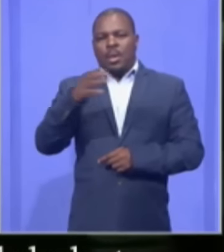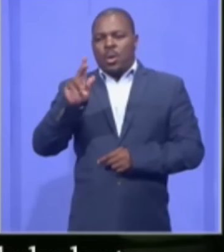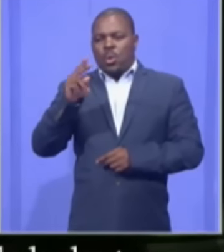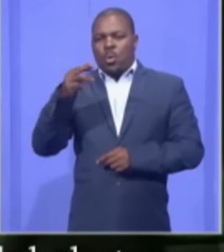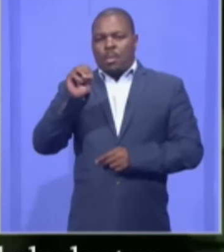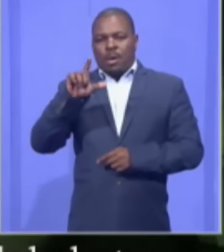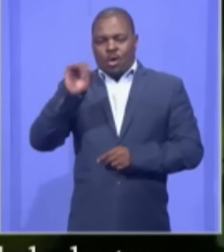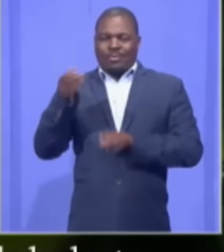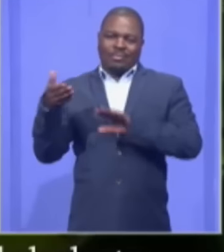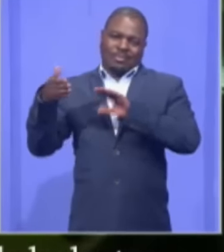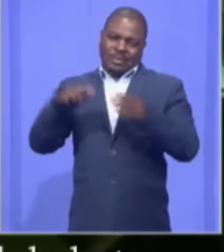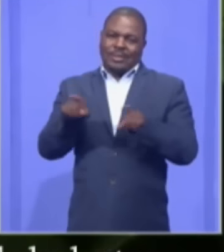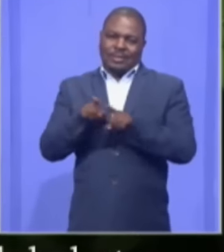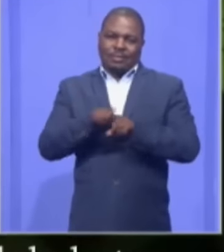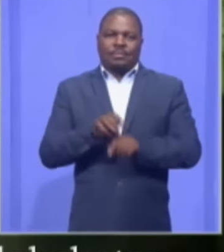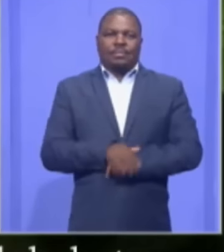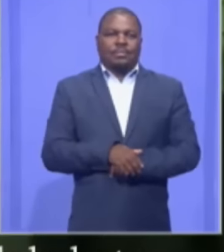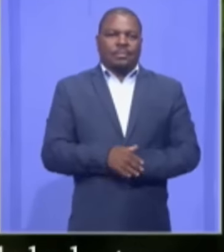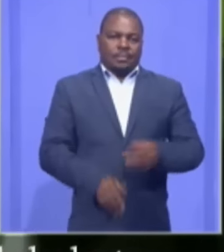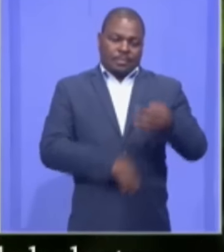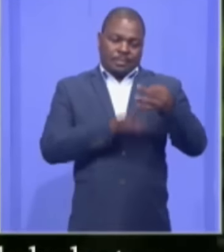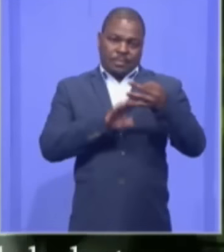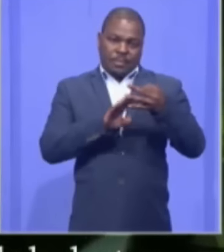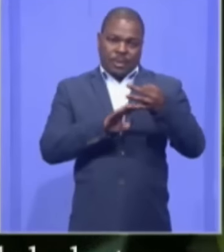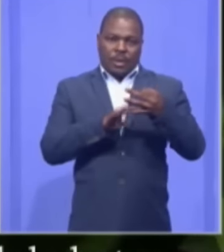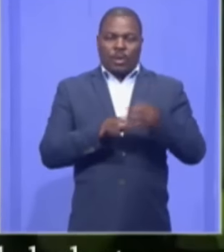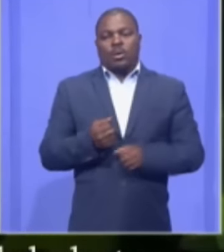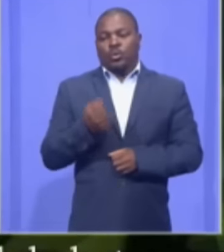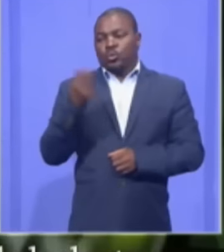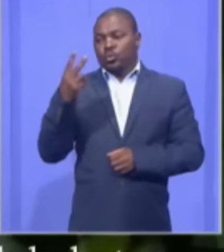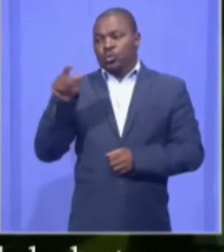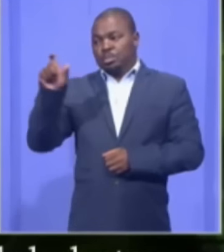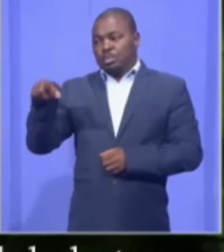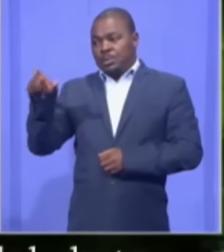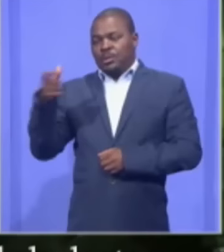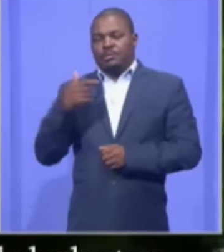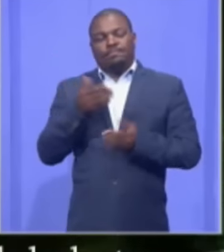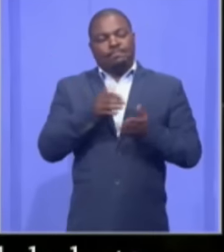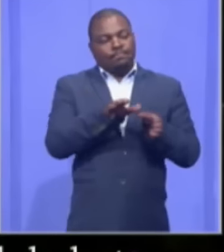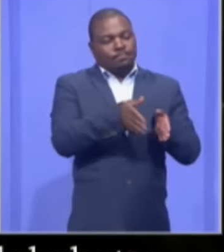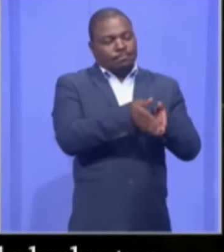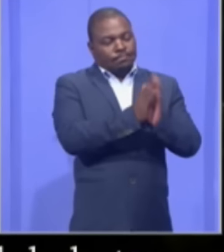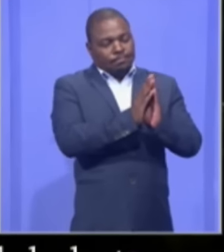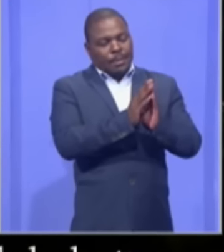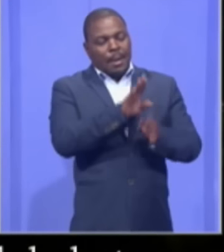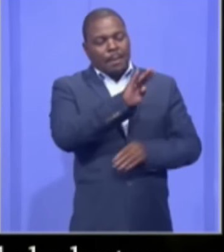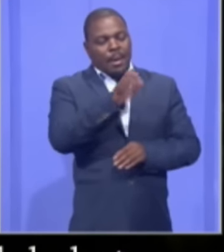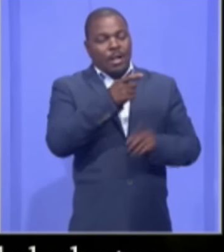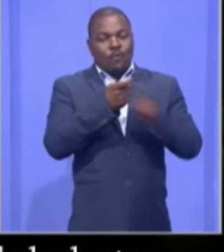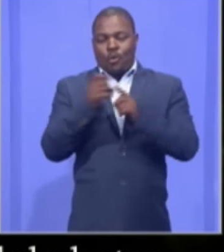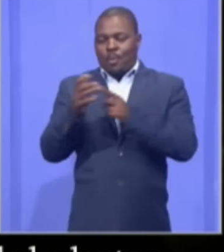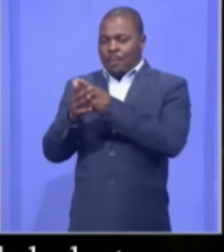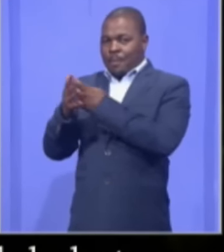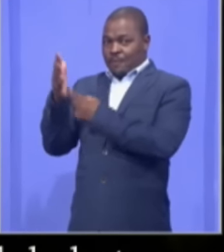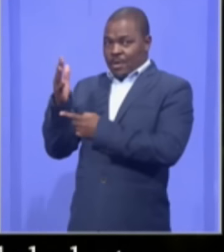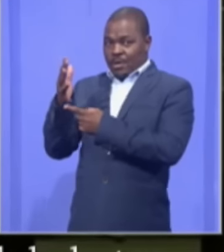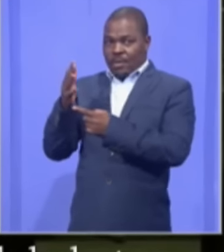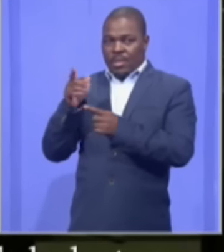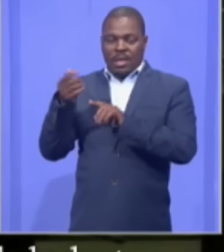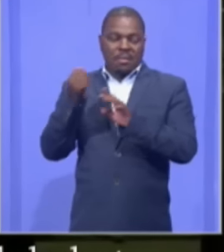Ka ho le leng kopo ya beili ya babilaelwa ba babedi ba bahlano nyeweng ya polao